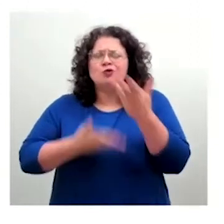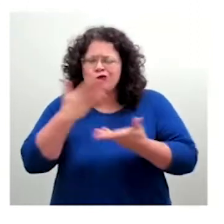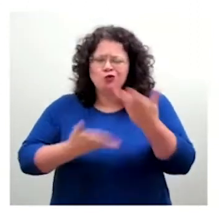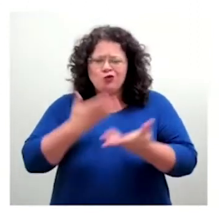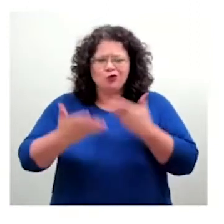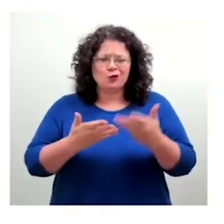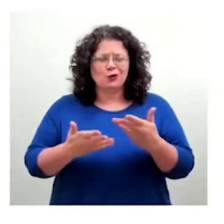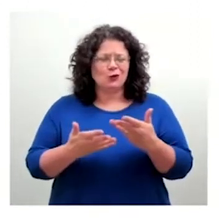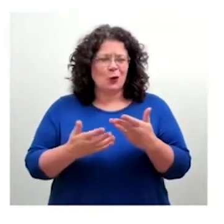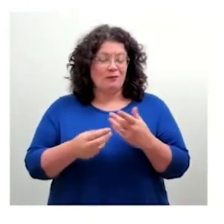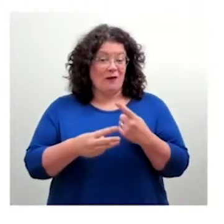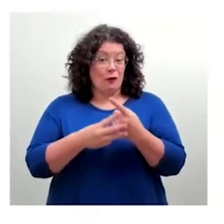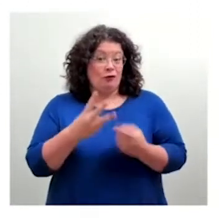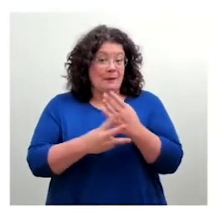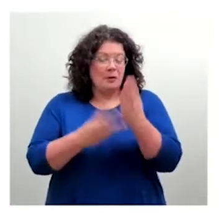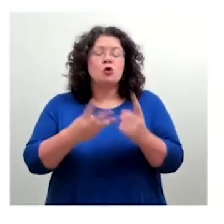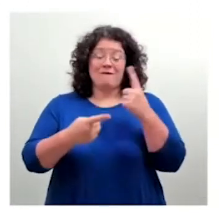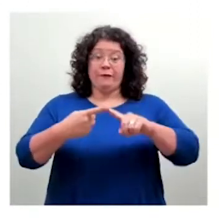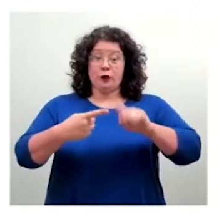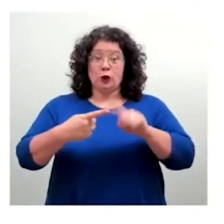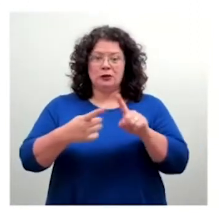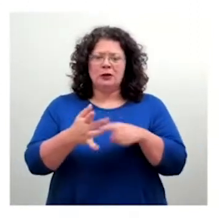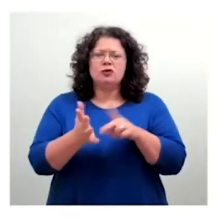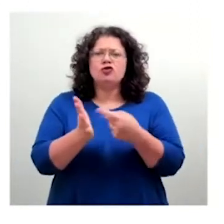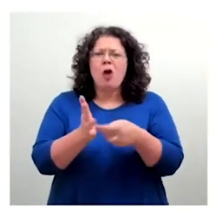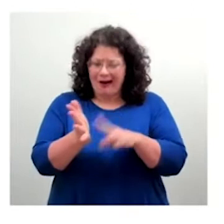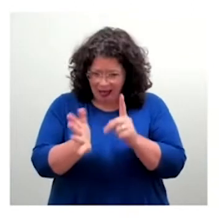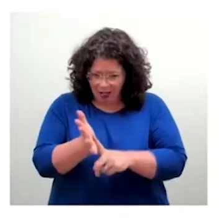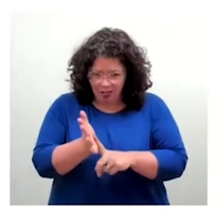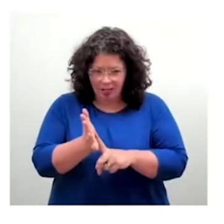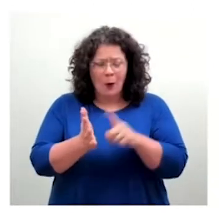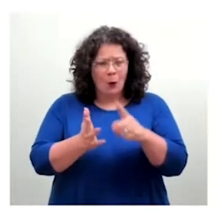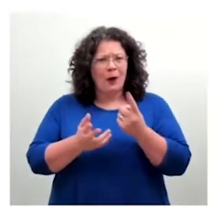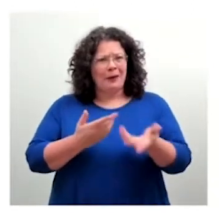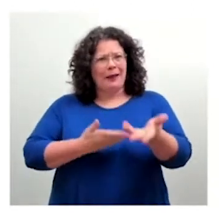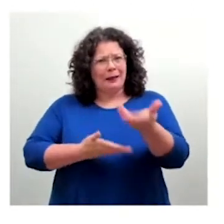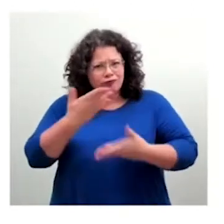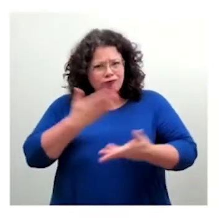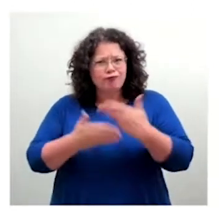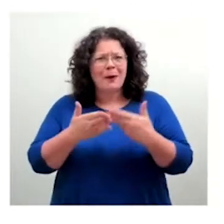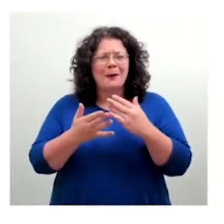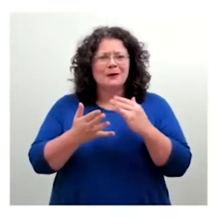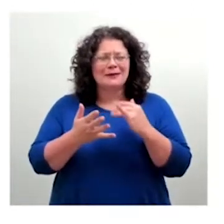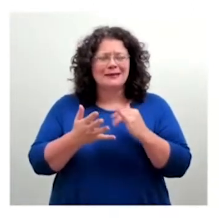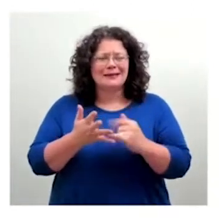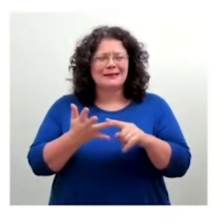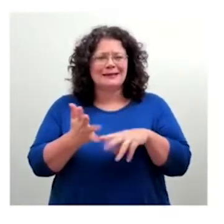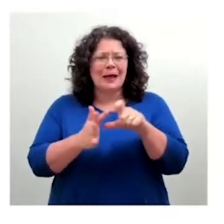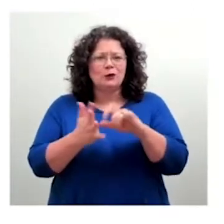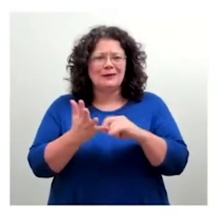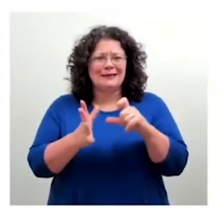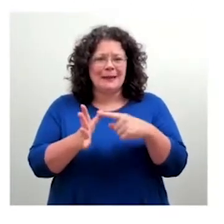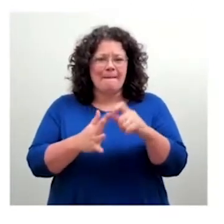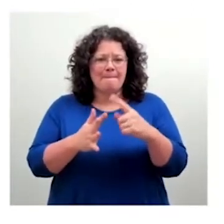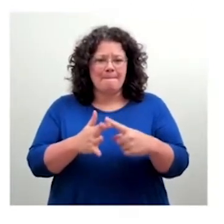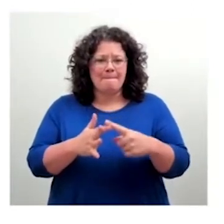and so I think what we're going to do is share some links afterwards so we can enjoy the magic of the 3D sounds. But I